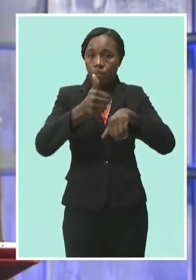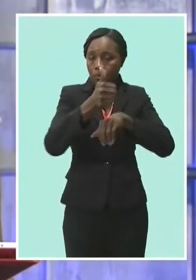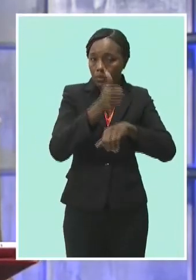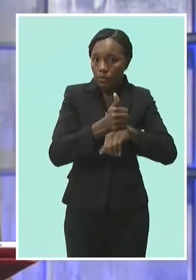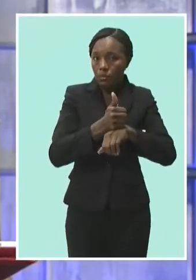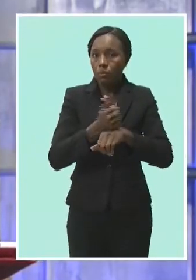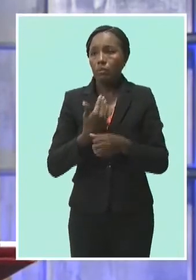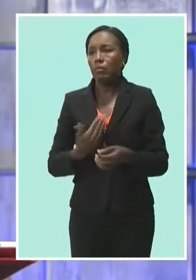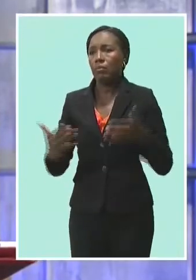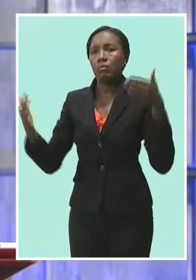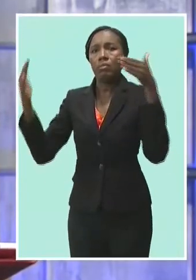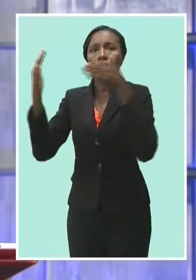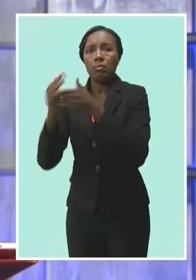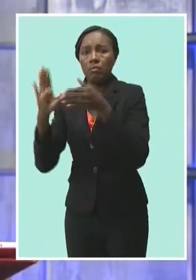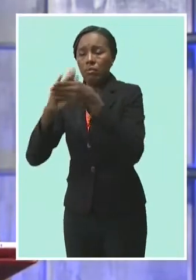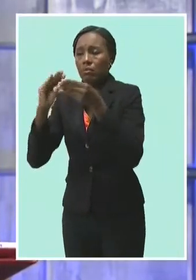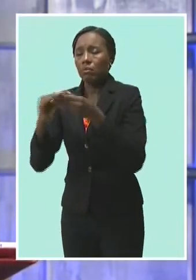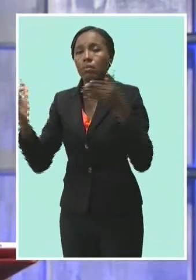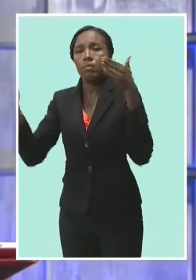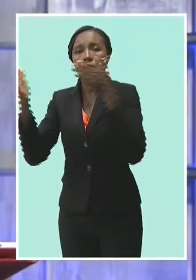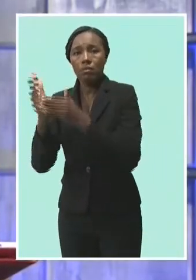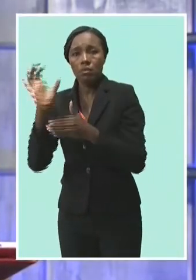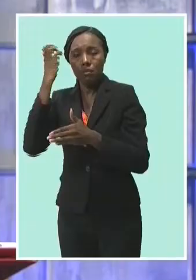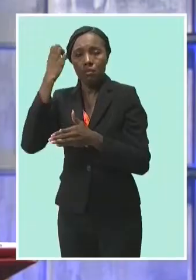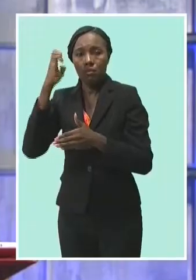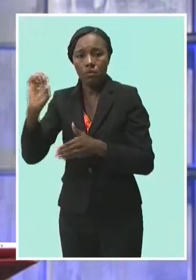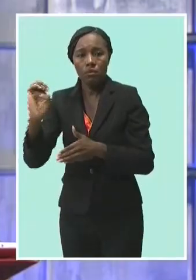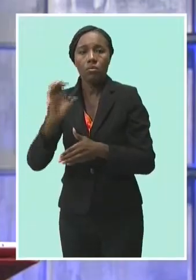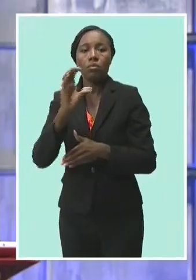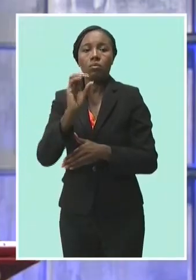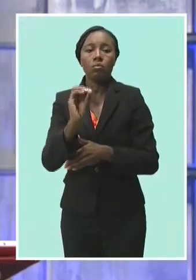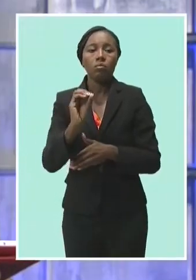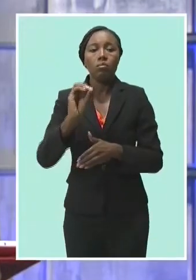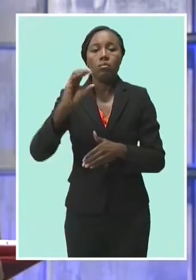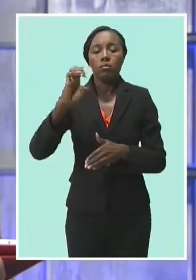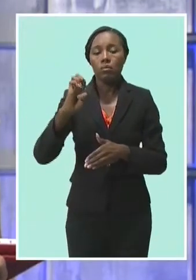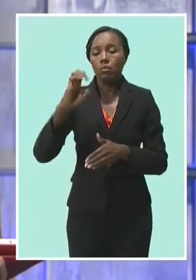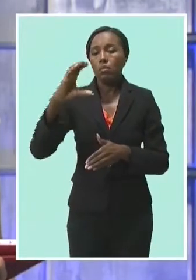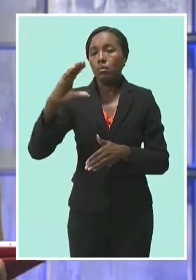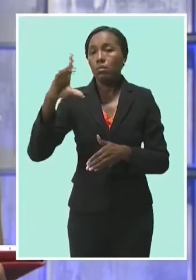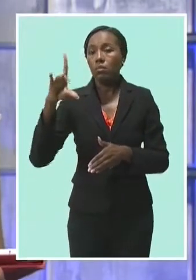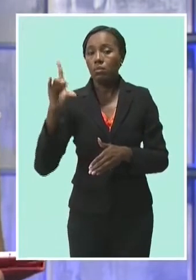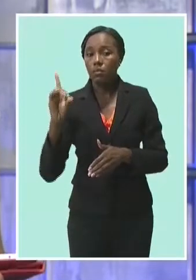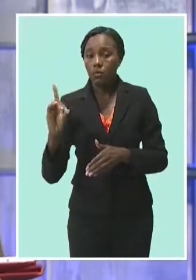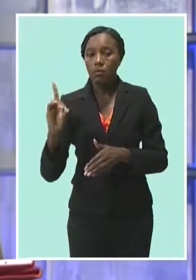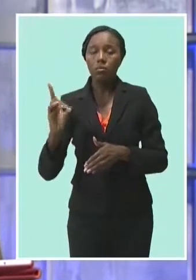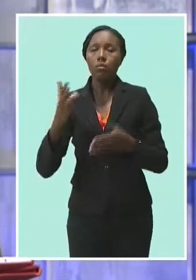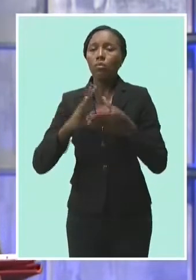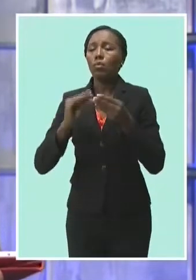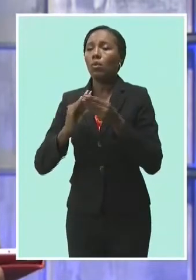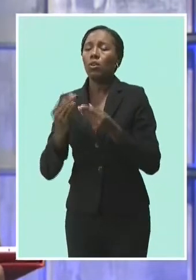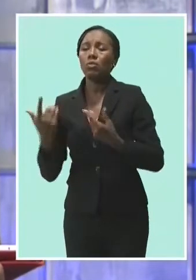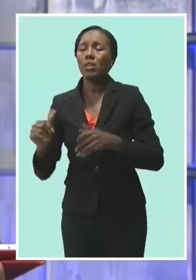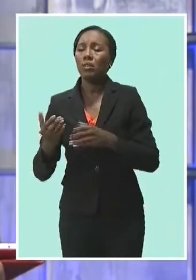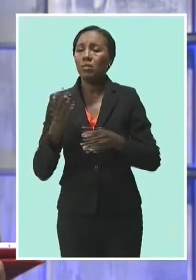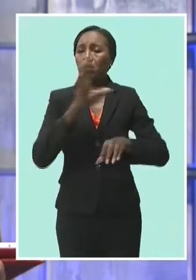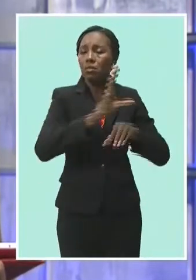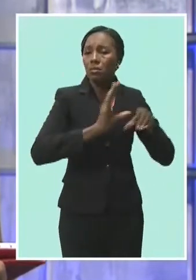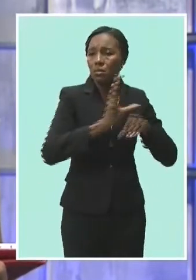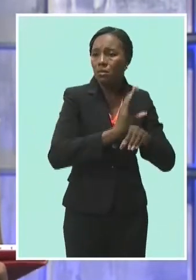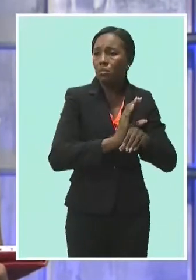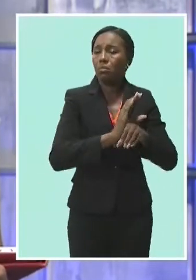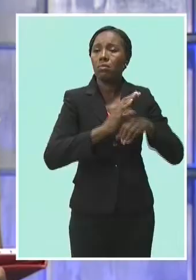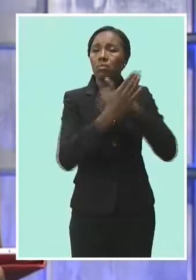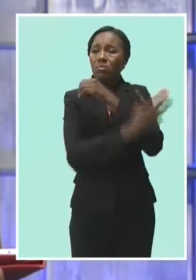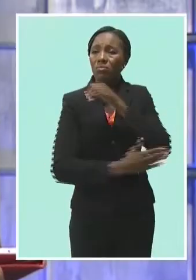has accused Europe and the Organization for Economic Cooperation for Development, or OECD, of seeking to push Caribbean countries